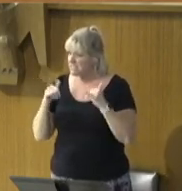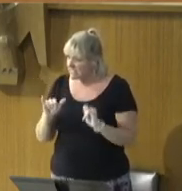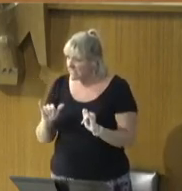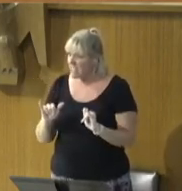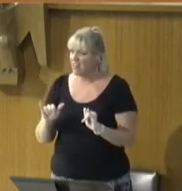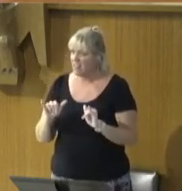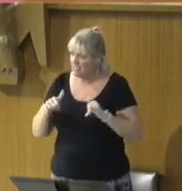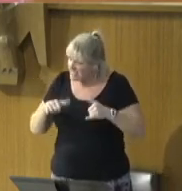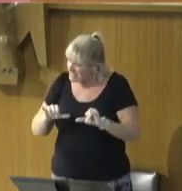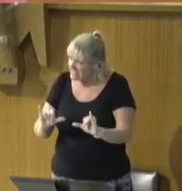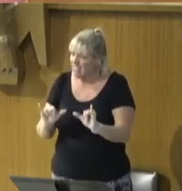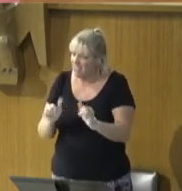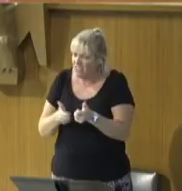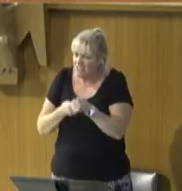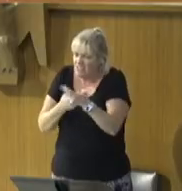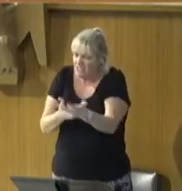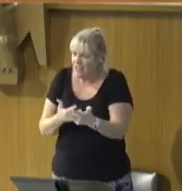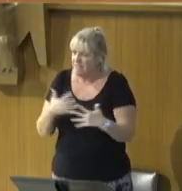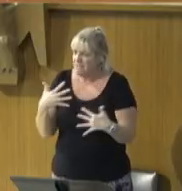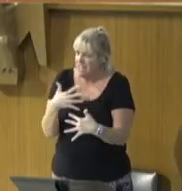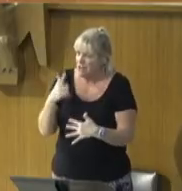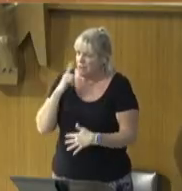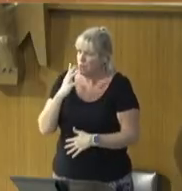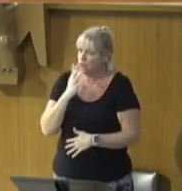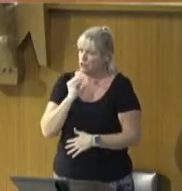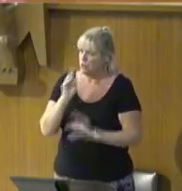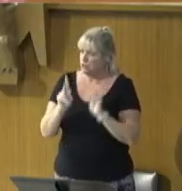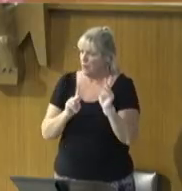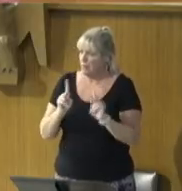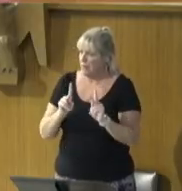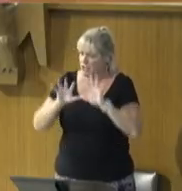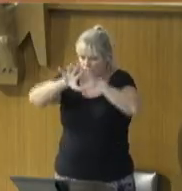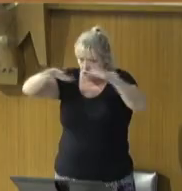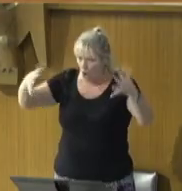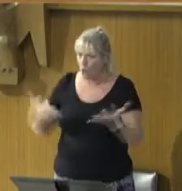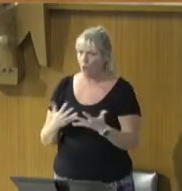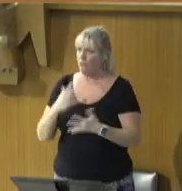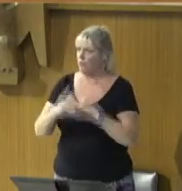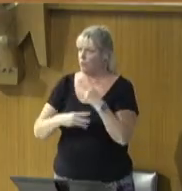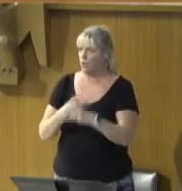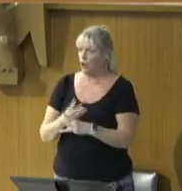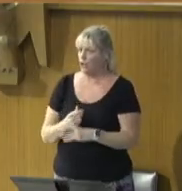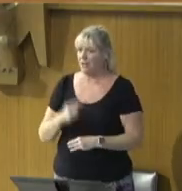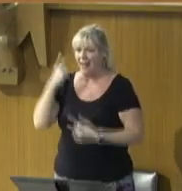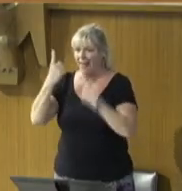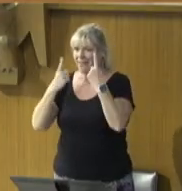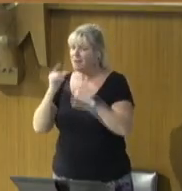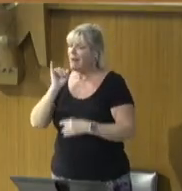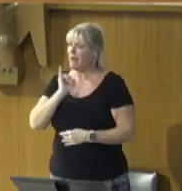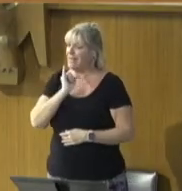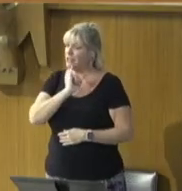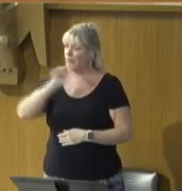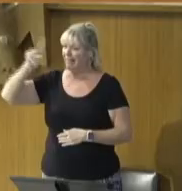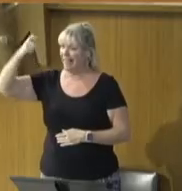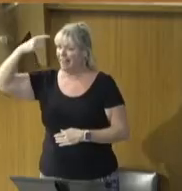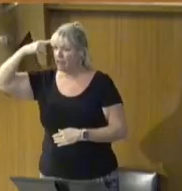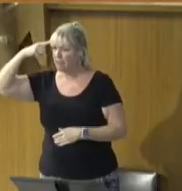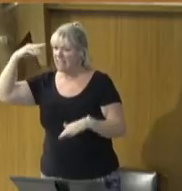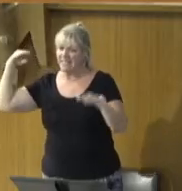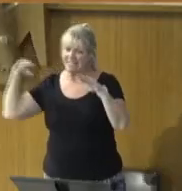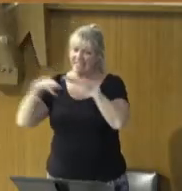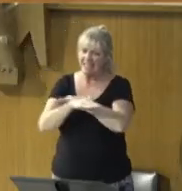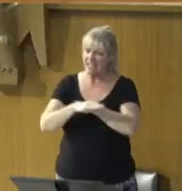to instill fear in Jewish populations around the world. I think about the Israeli government's occupation of